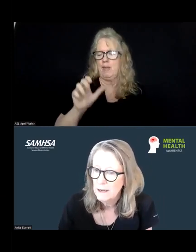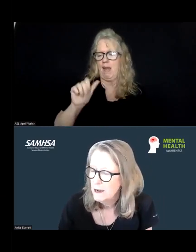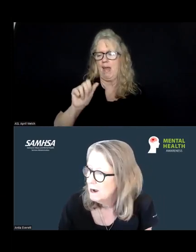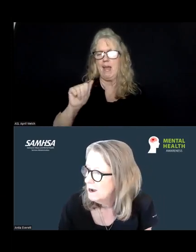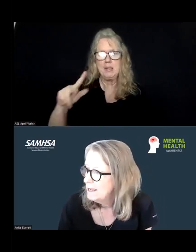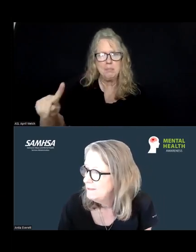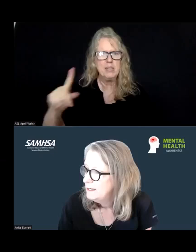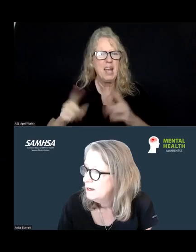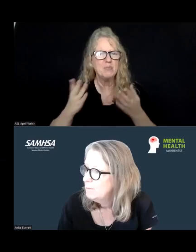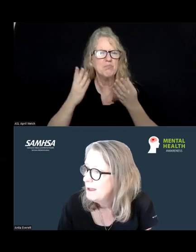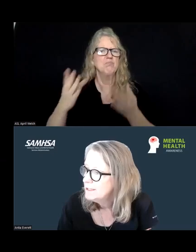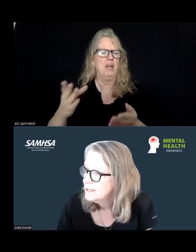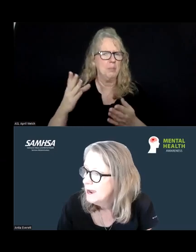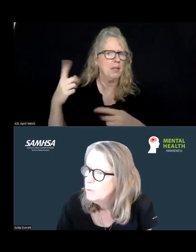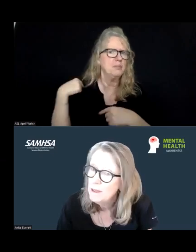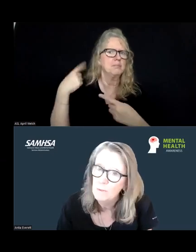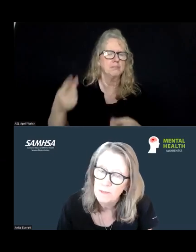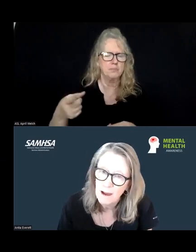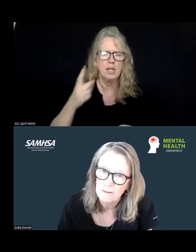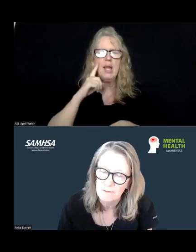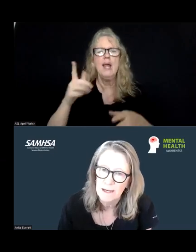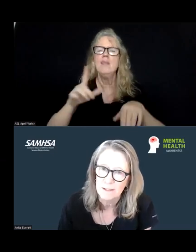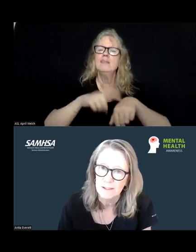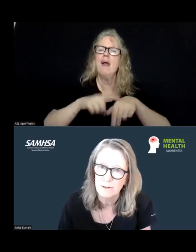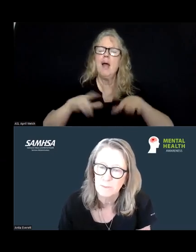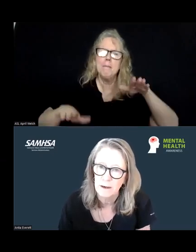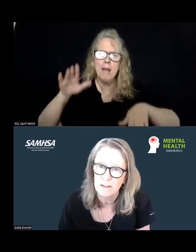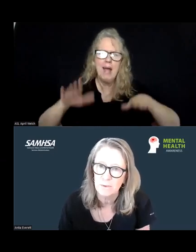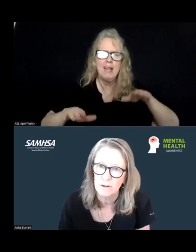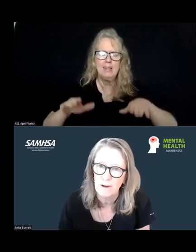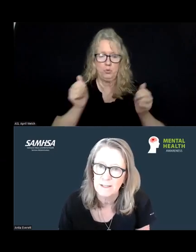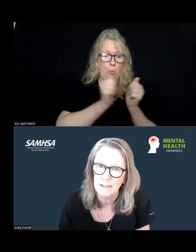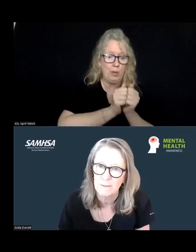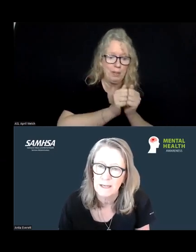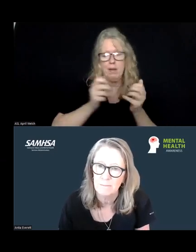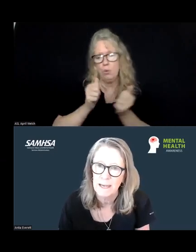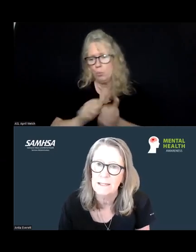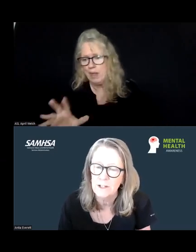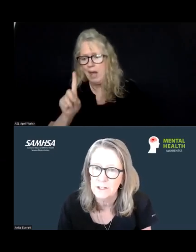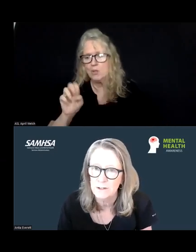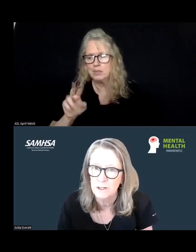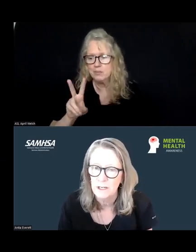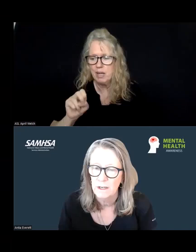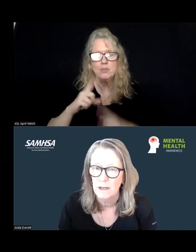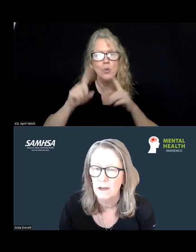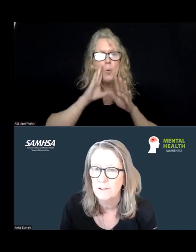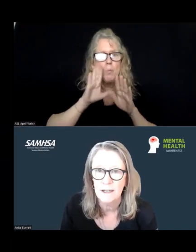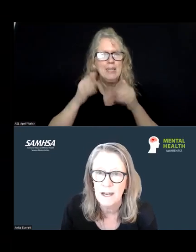had. And then balance time with and without devices. So as parents, we're advising that they pay attention